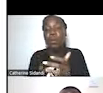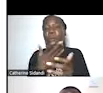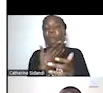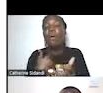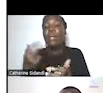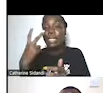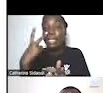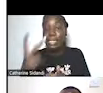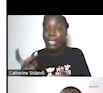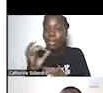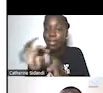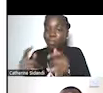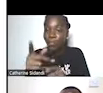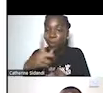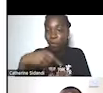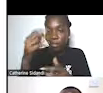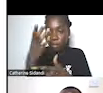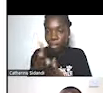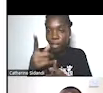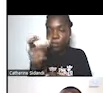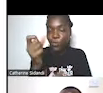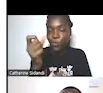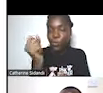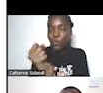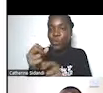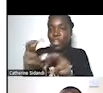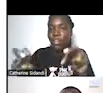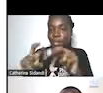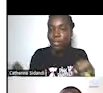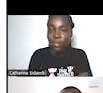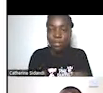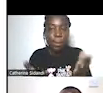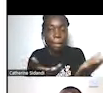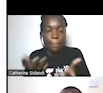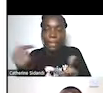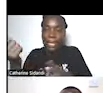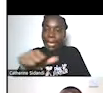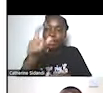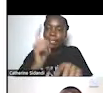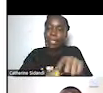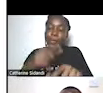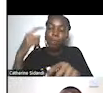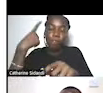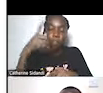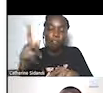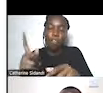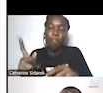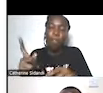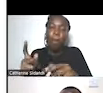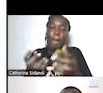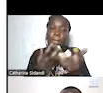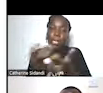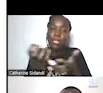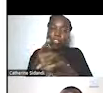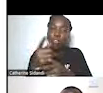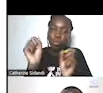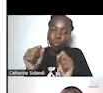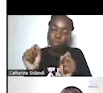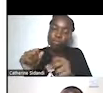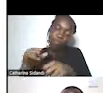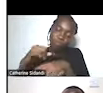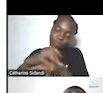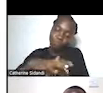if you're going to do analytics at any given part of the business, then you can always explore. So number one, we'll